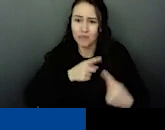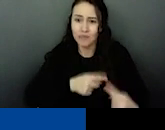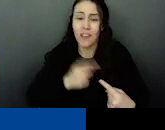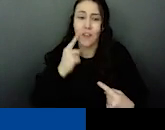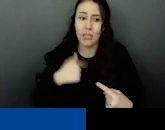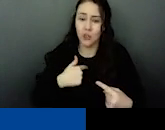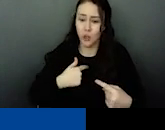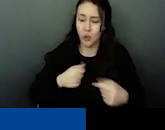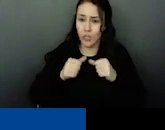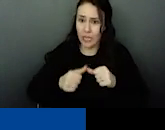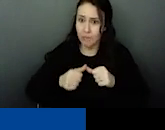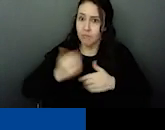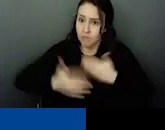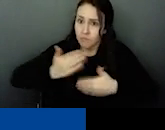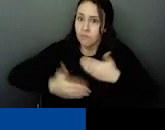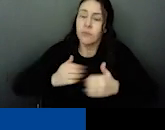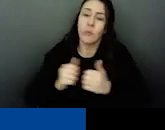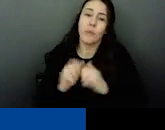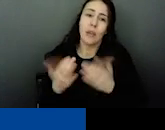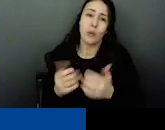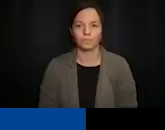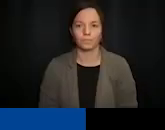And so this is very, very important work.